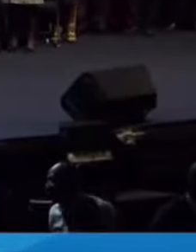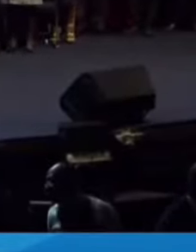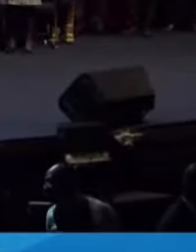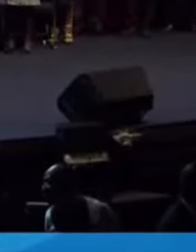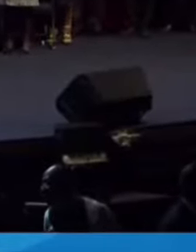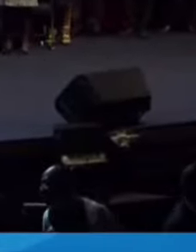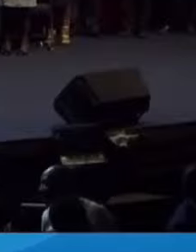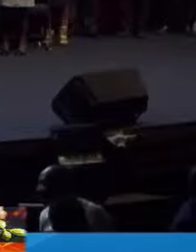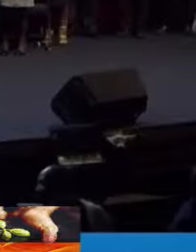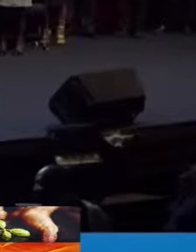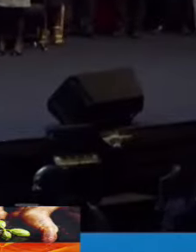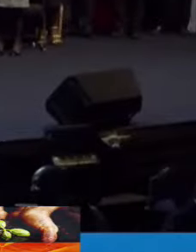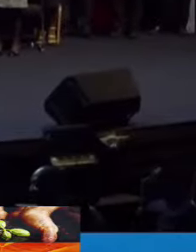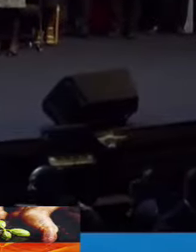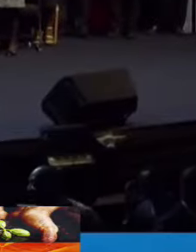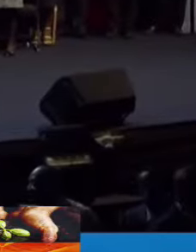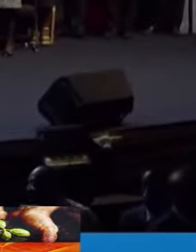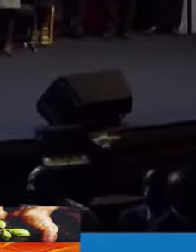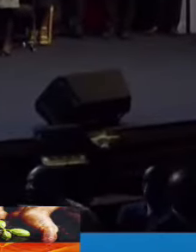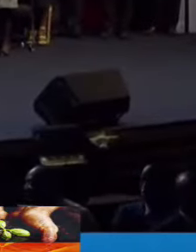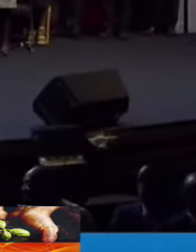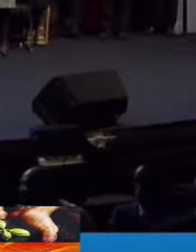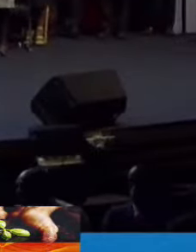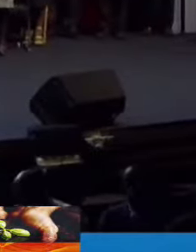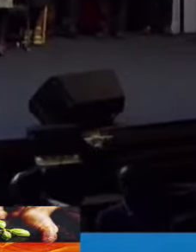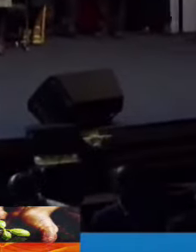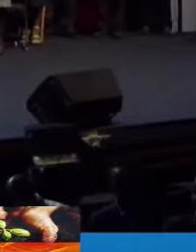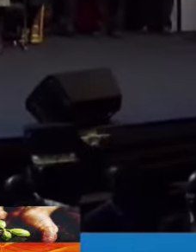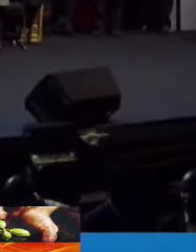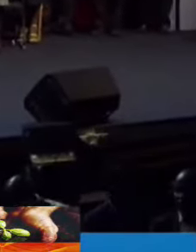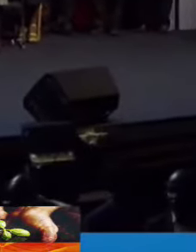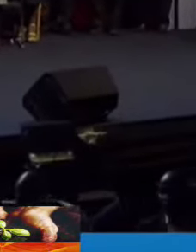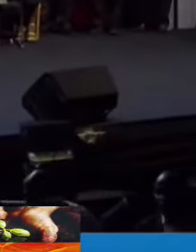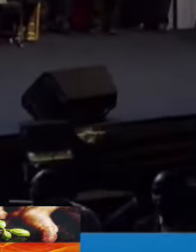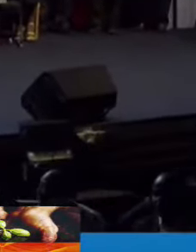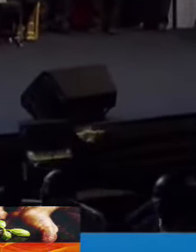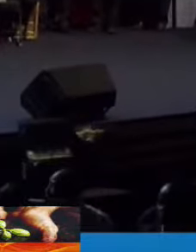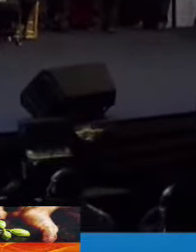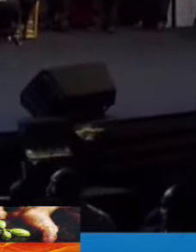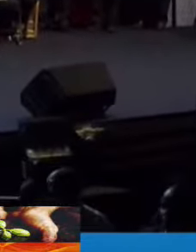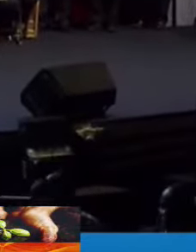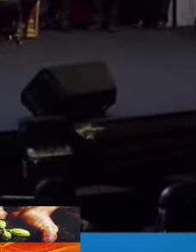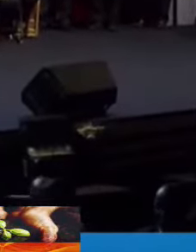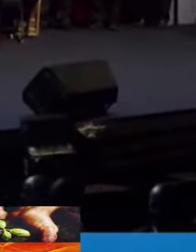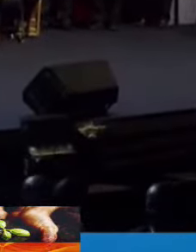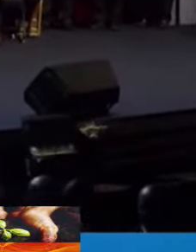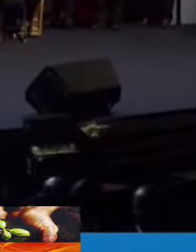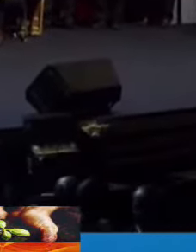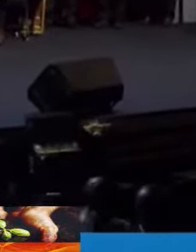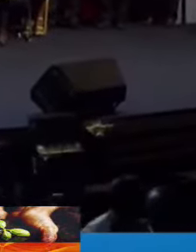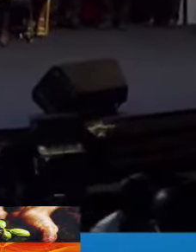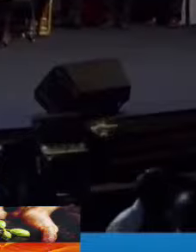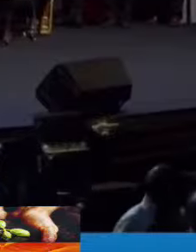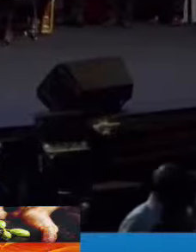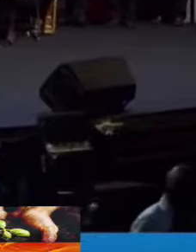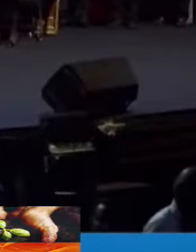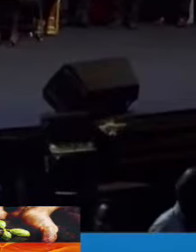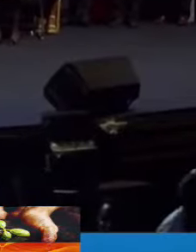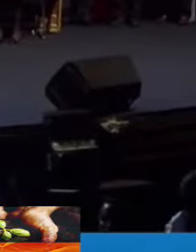spiritual then the natural now in most cases the natural comes